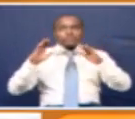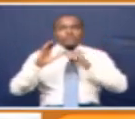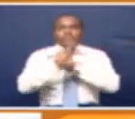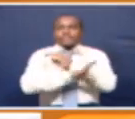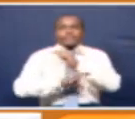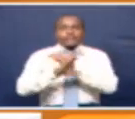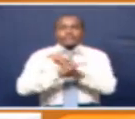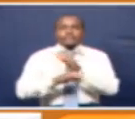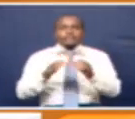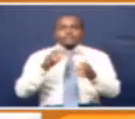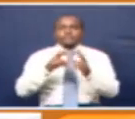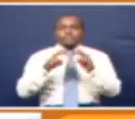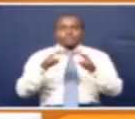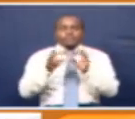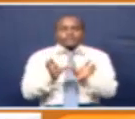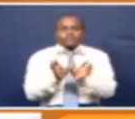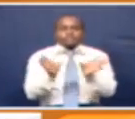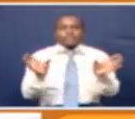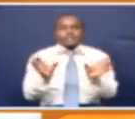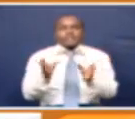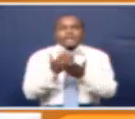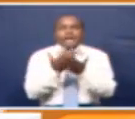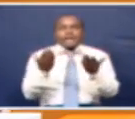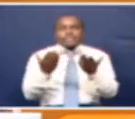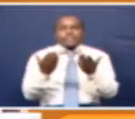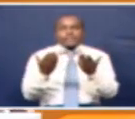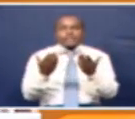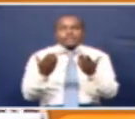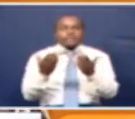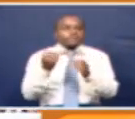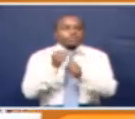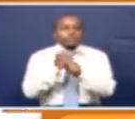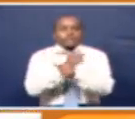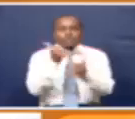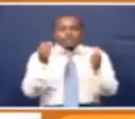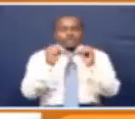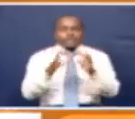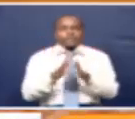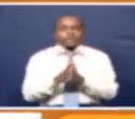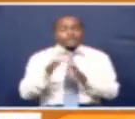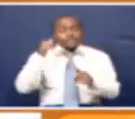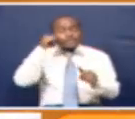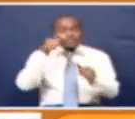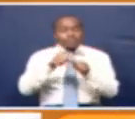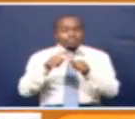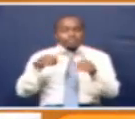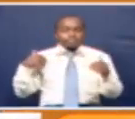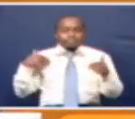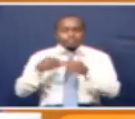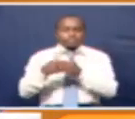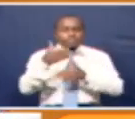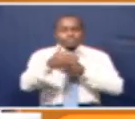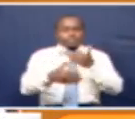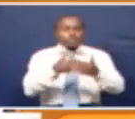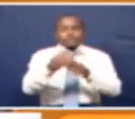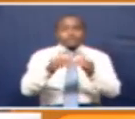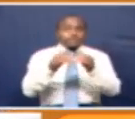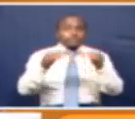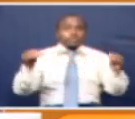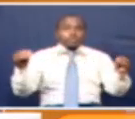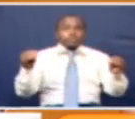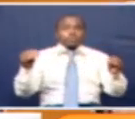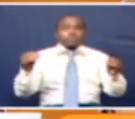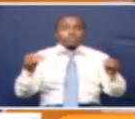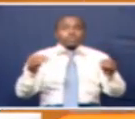divided and that things are not working as we expected them to. Remember, this journey has been long, Hussein. It